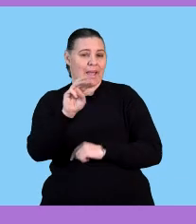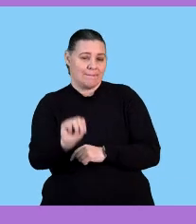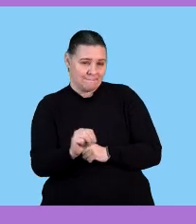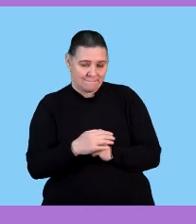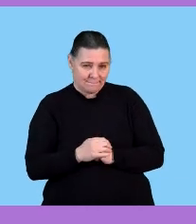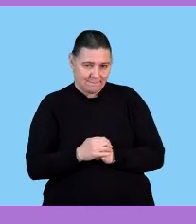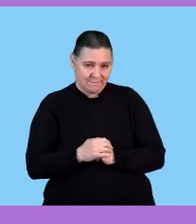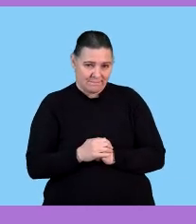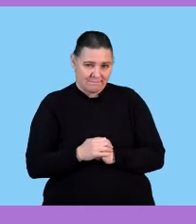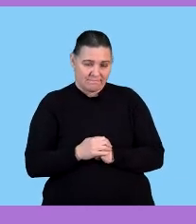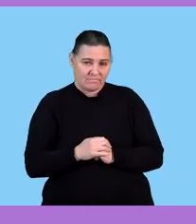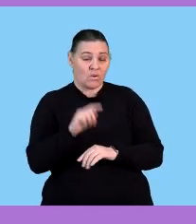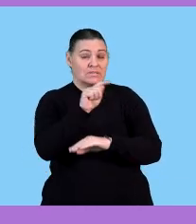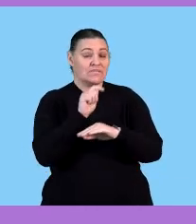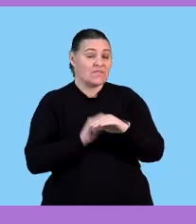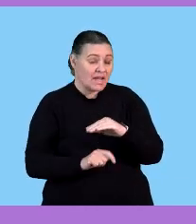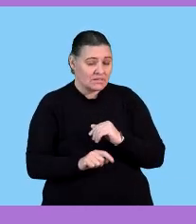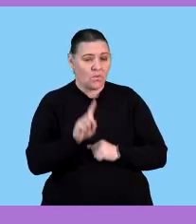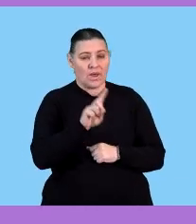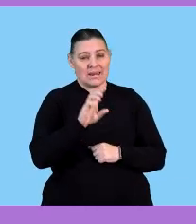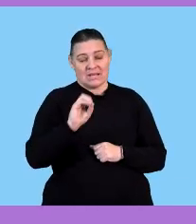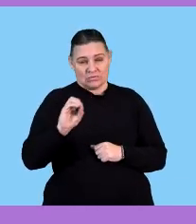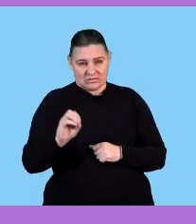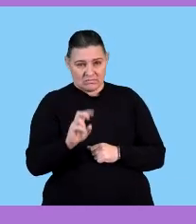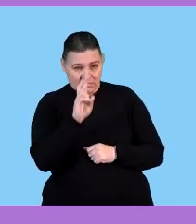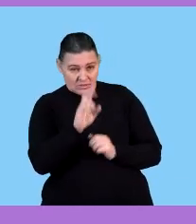meters. I've got to divide that by